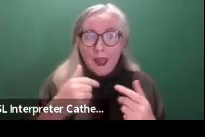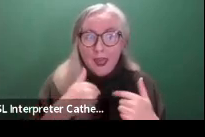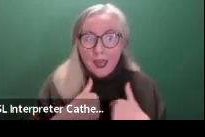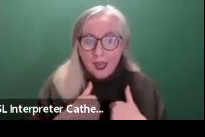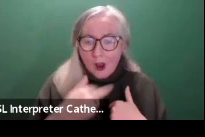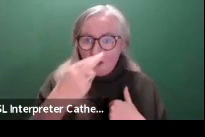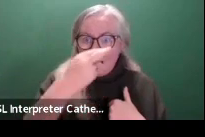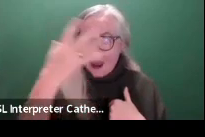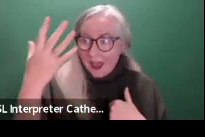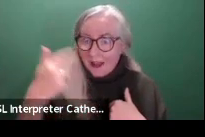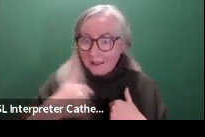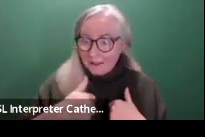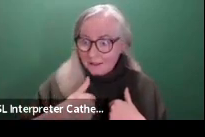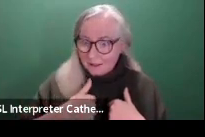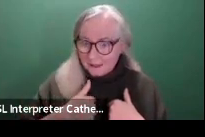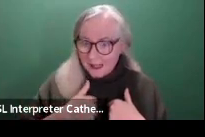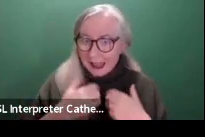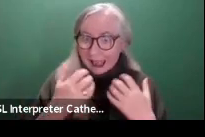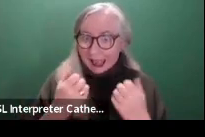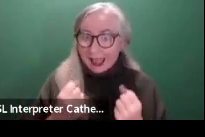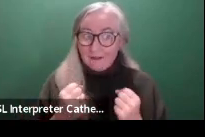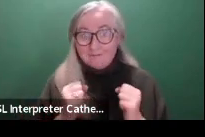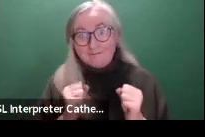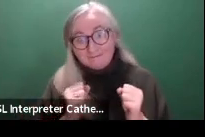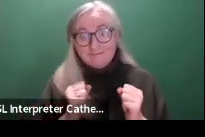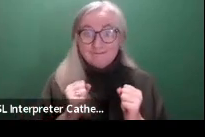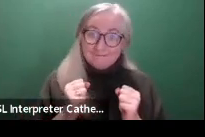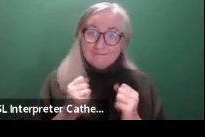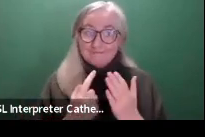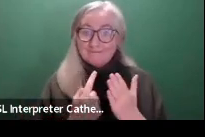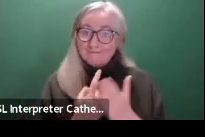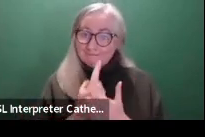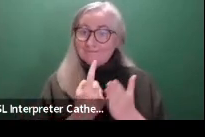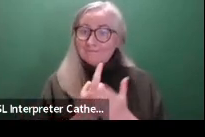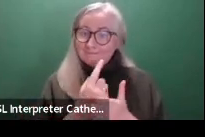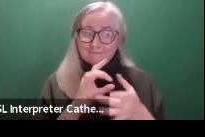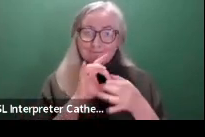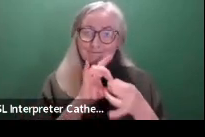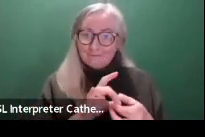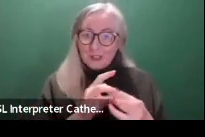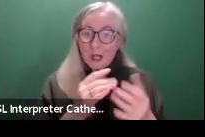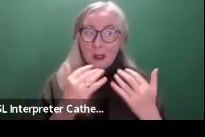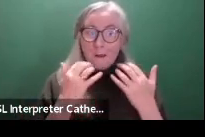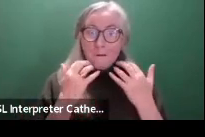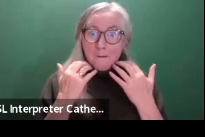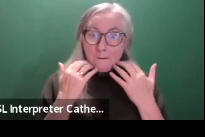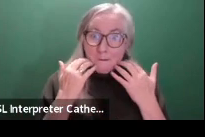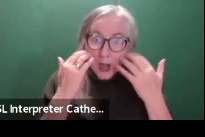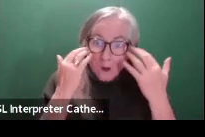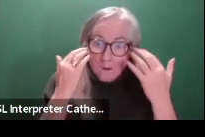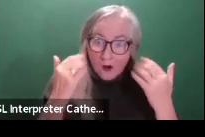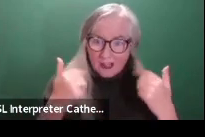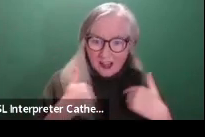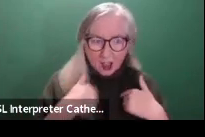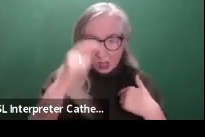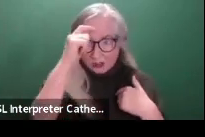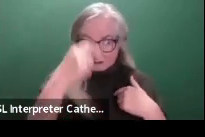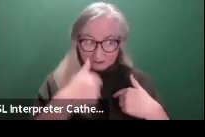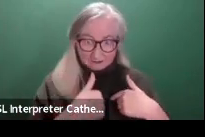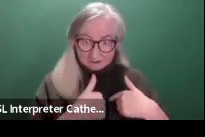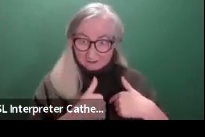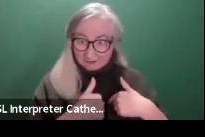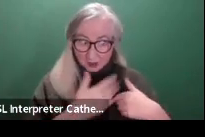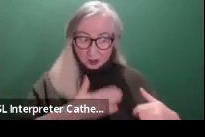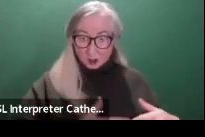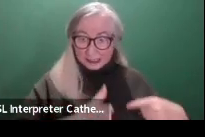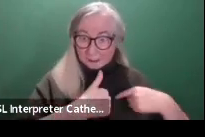I was having issues at work as a result of my menopause, I did think, is it just me? Surely